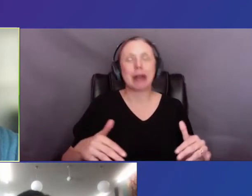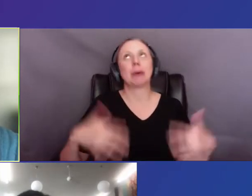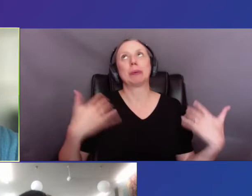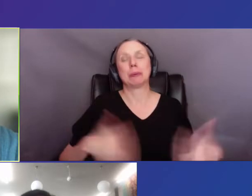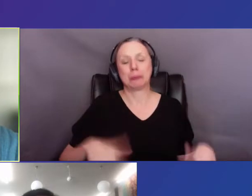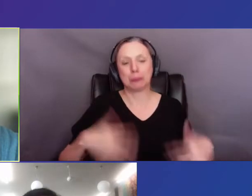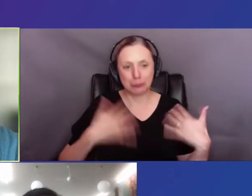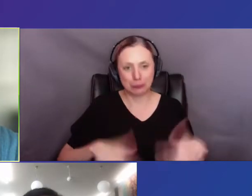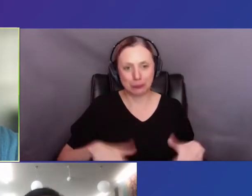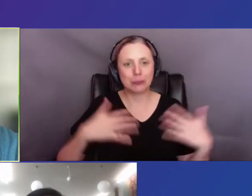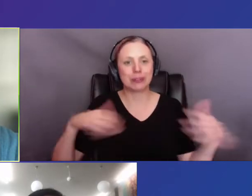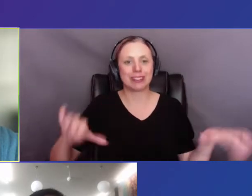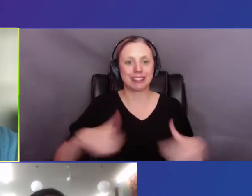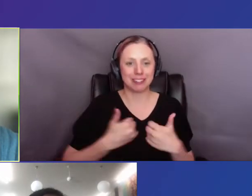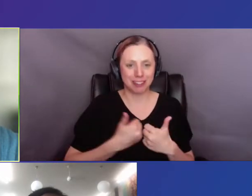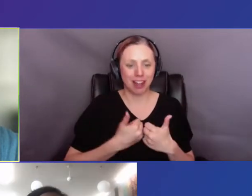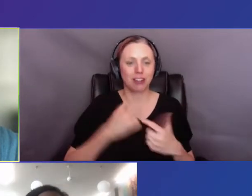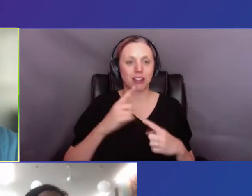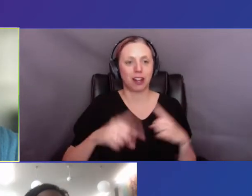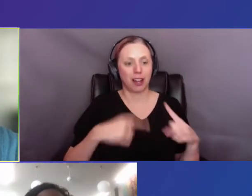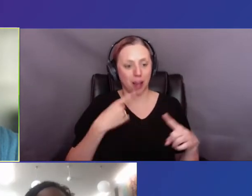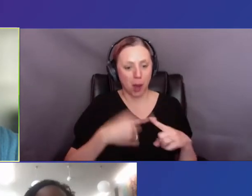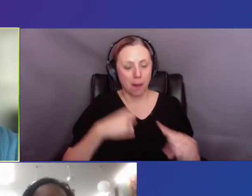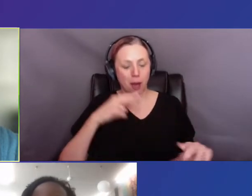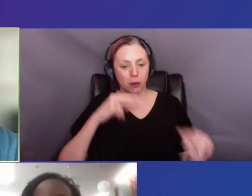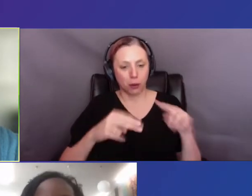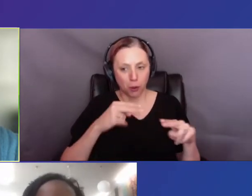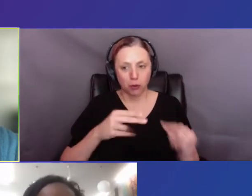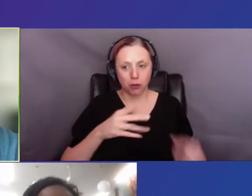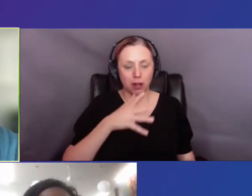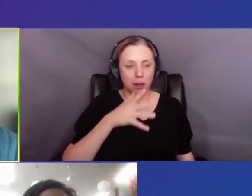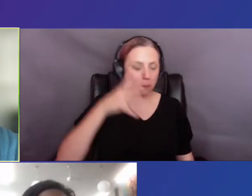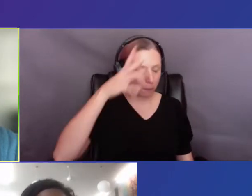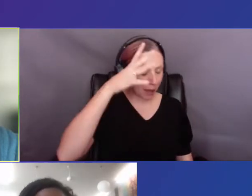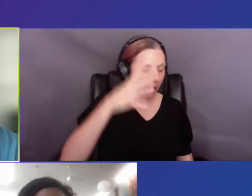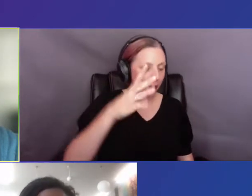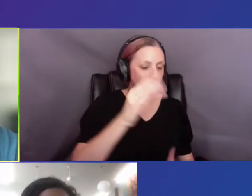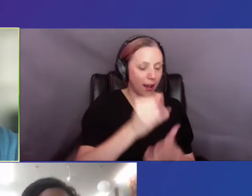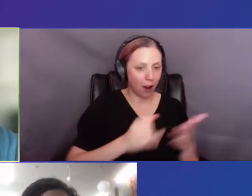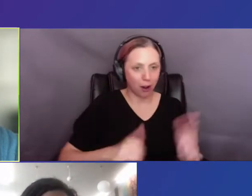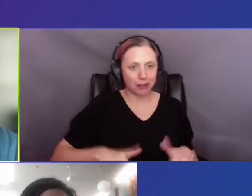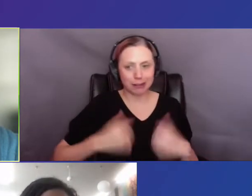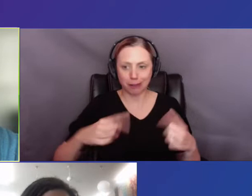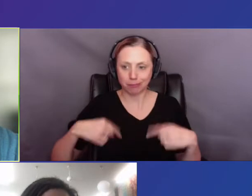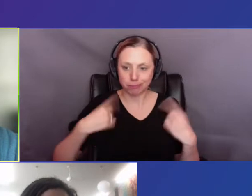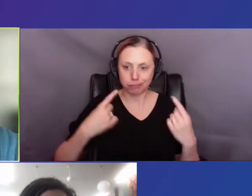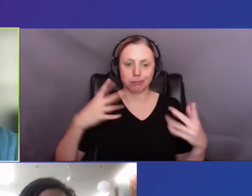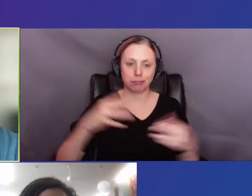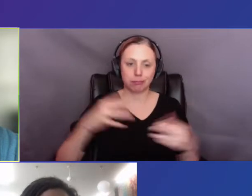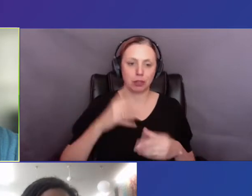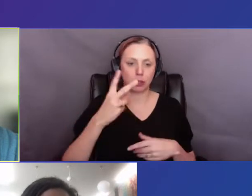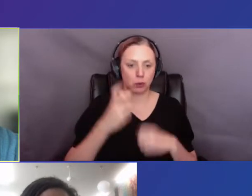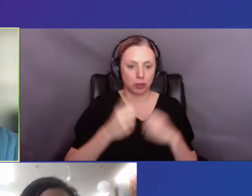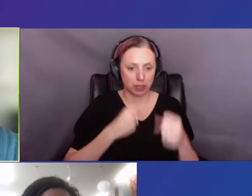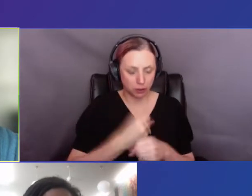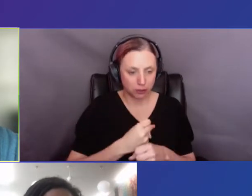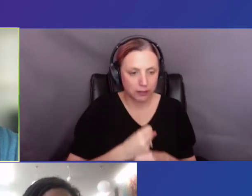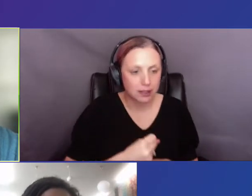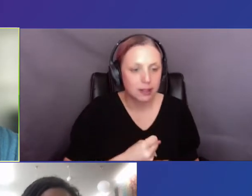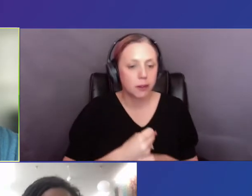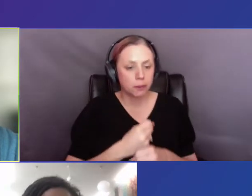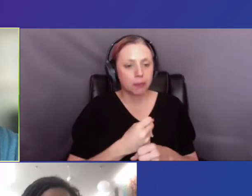unprecedented amount of negotiating the parent artist life in the last 2 years. I thought I had done all